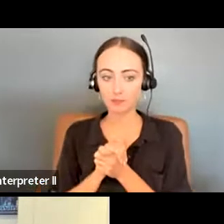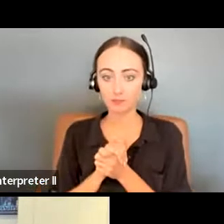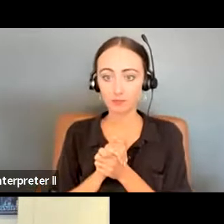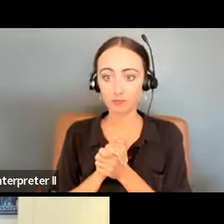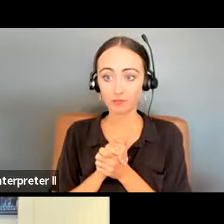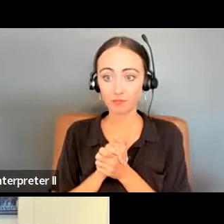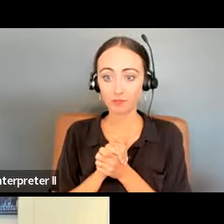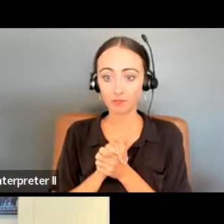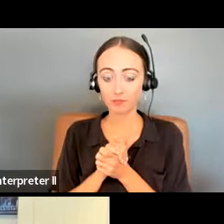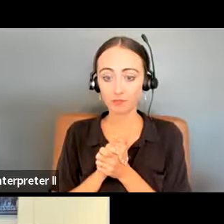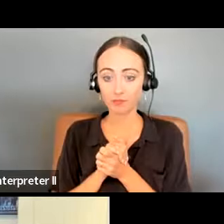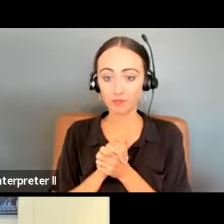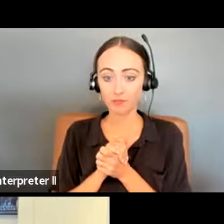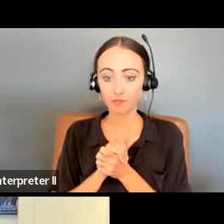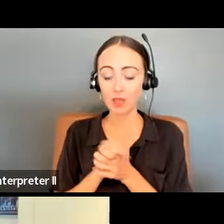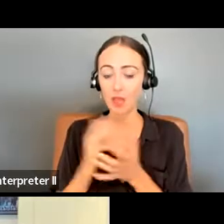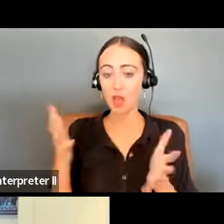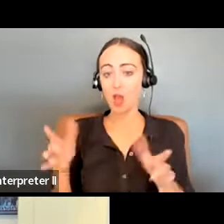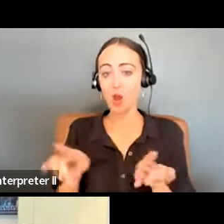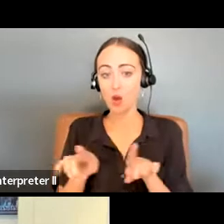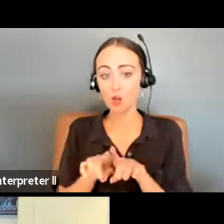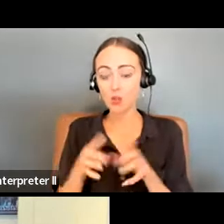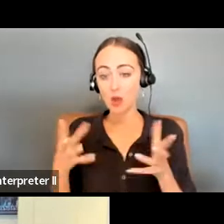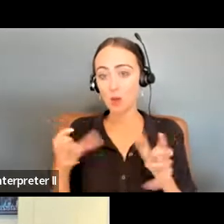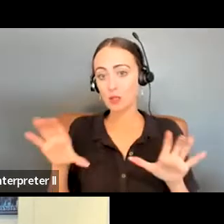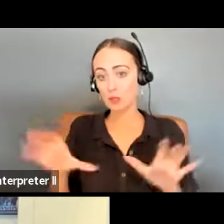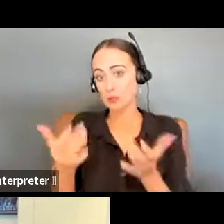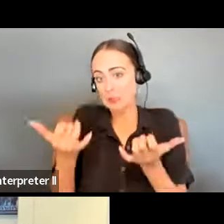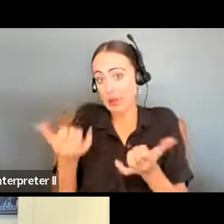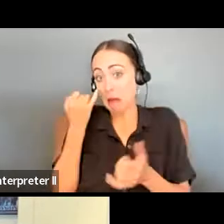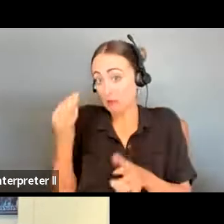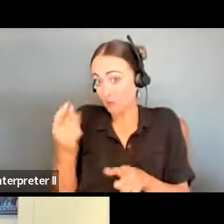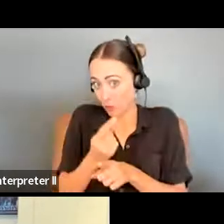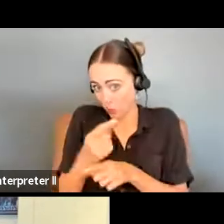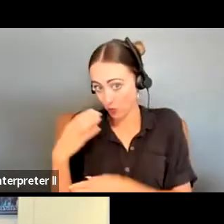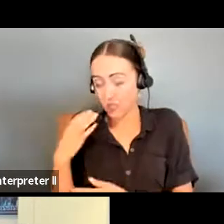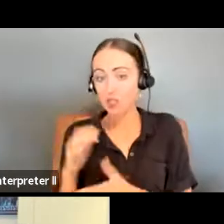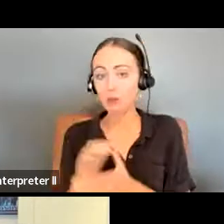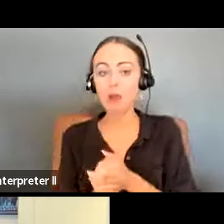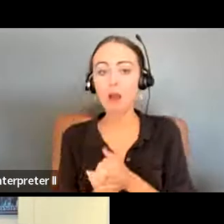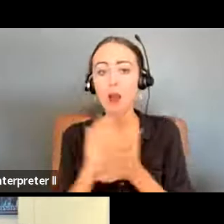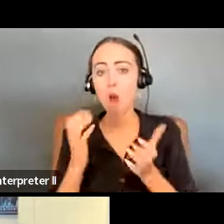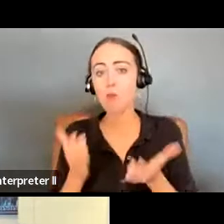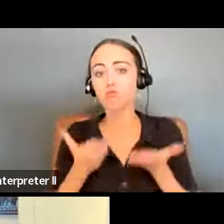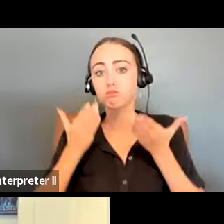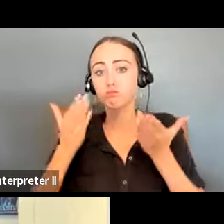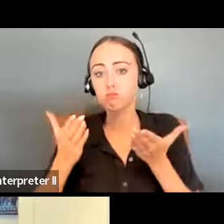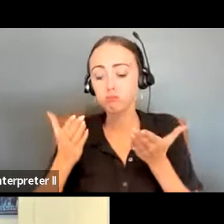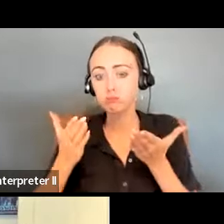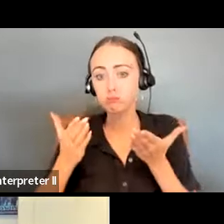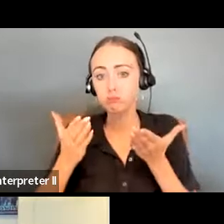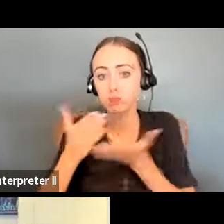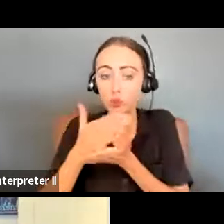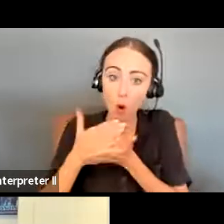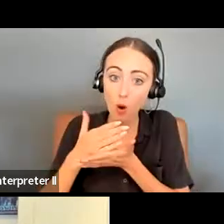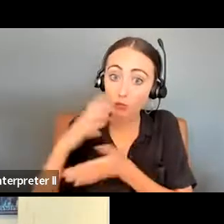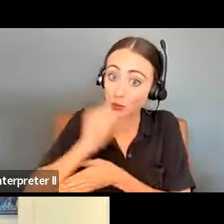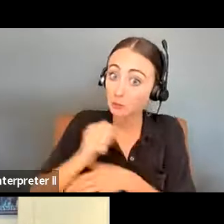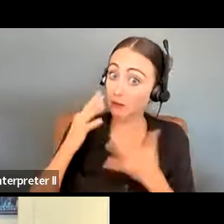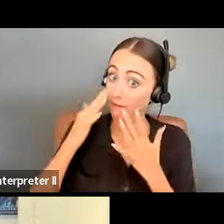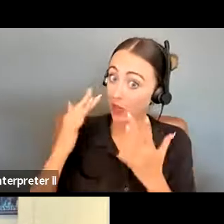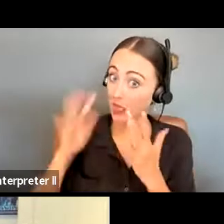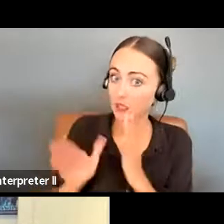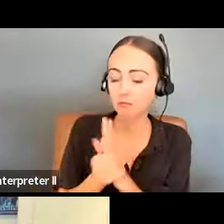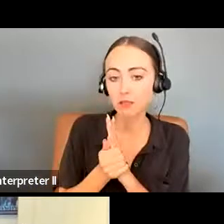that, and I'd like to do this now if it's appropriate, Mr. Chairman, I'd like to move a small, presumably friendly